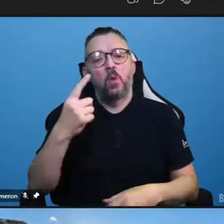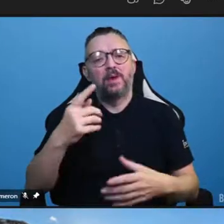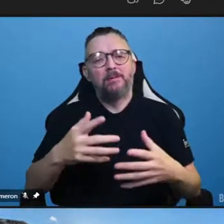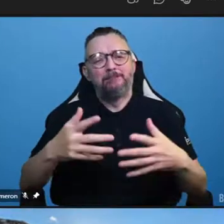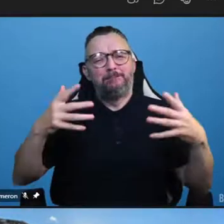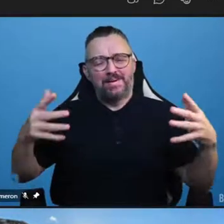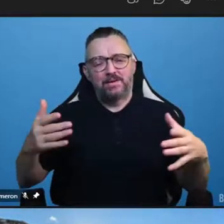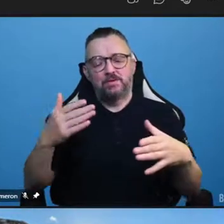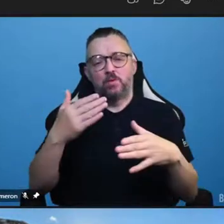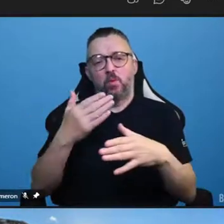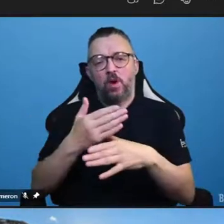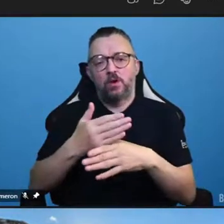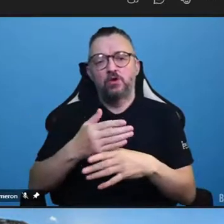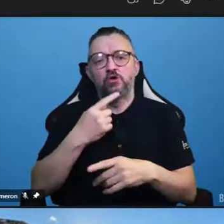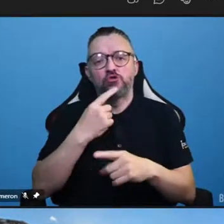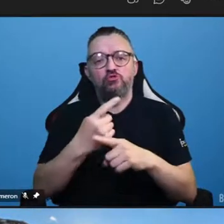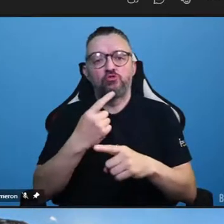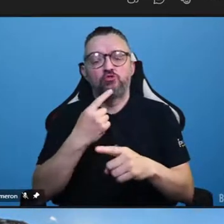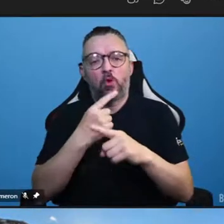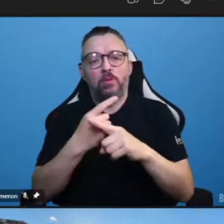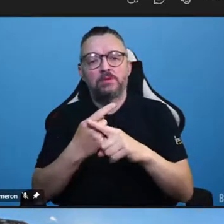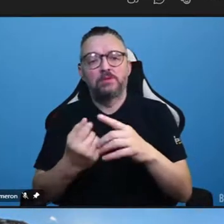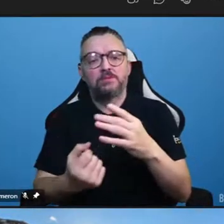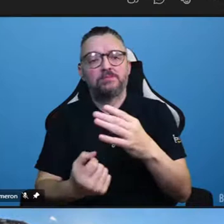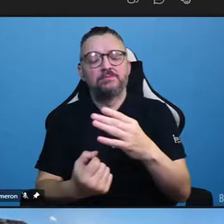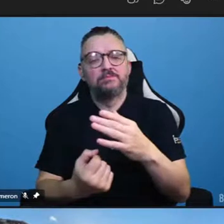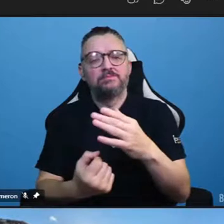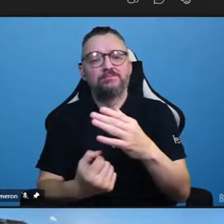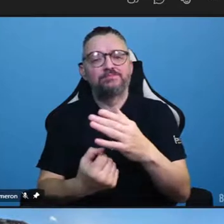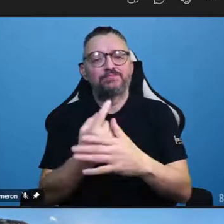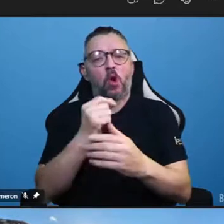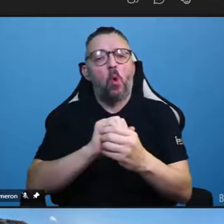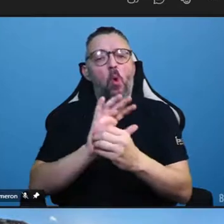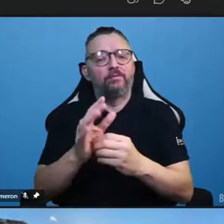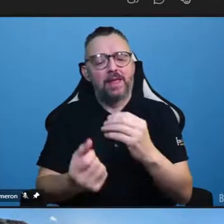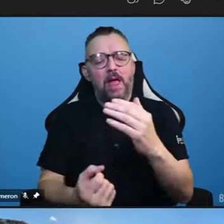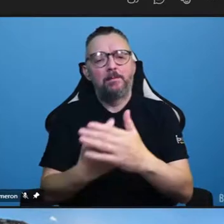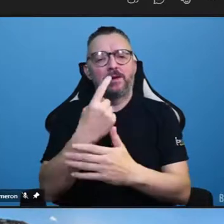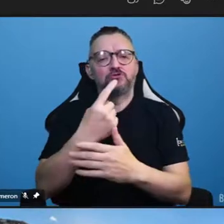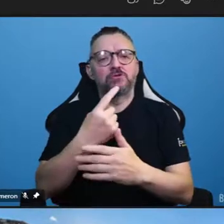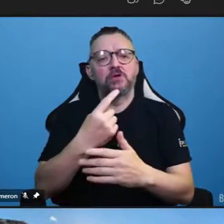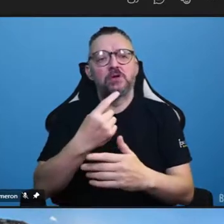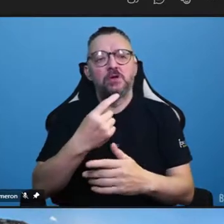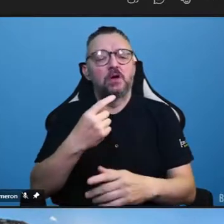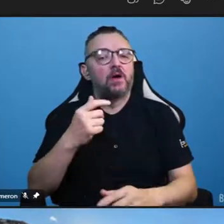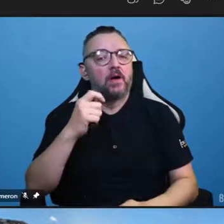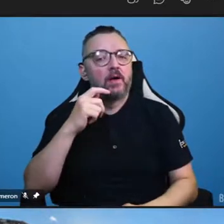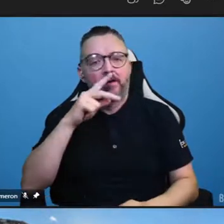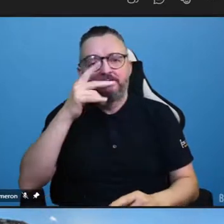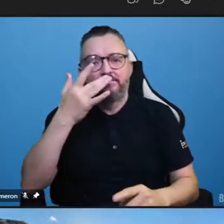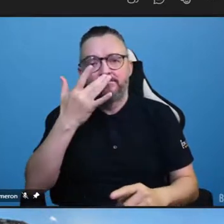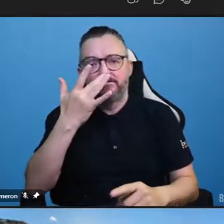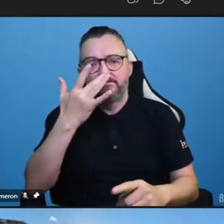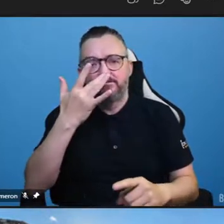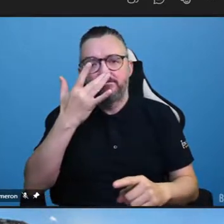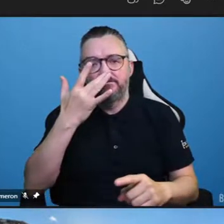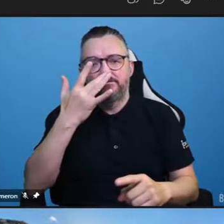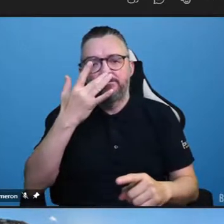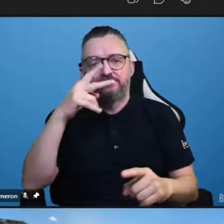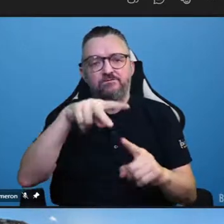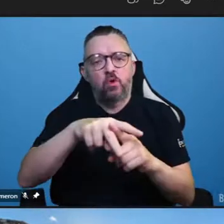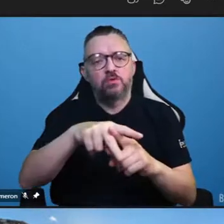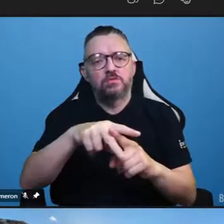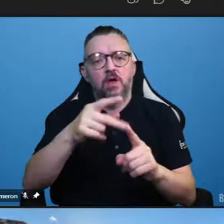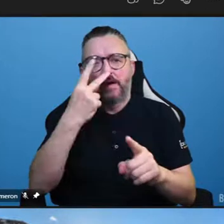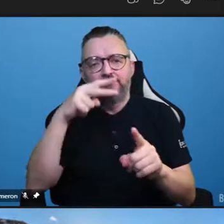was looking at emerging risks throughout COVID, particularly in relation to fraud risks. Just before I take the committee through this,